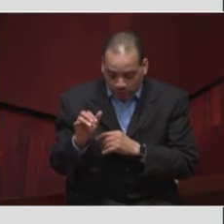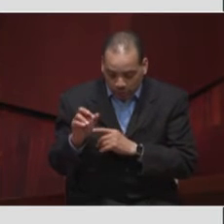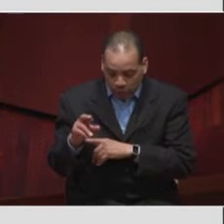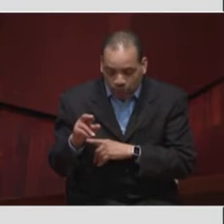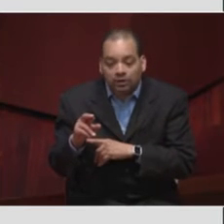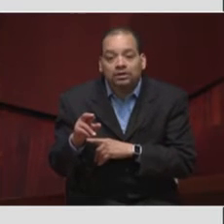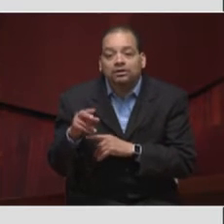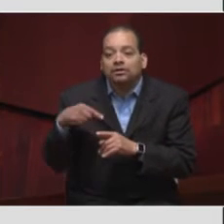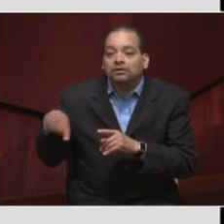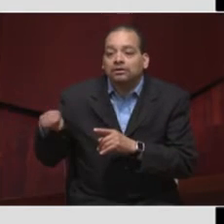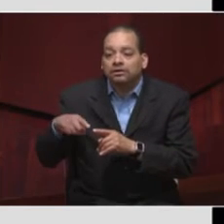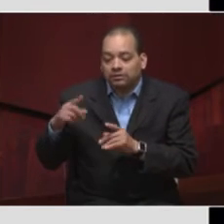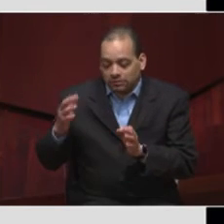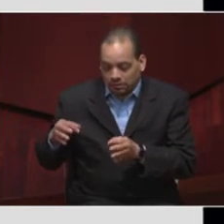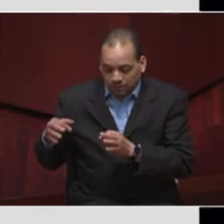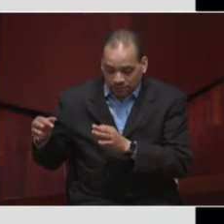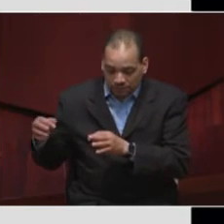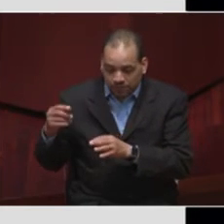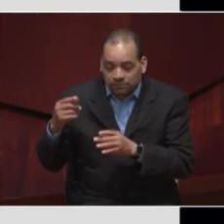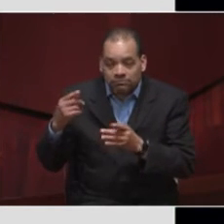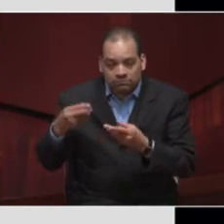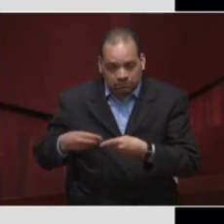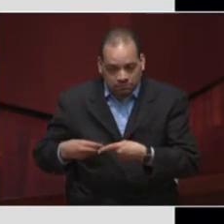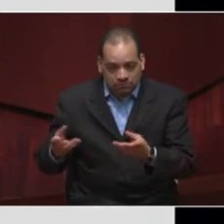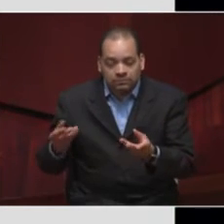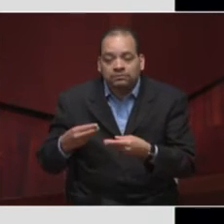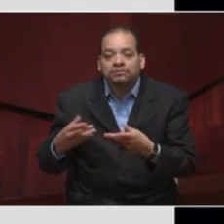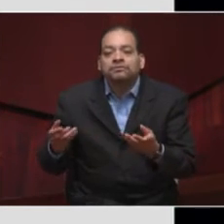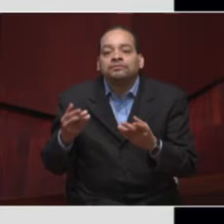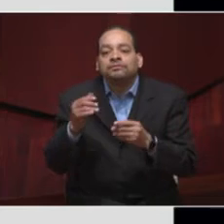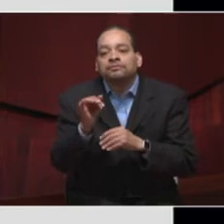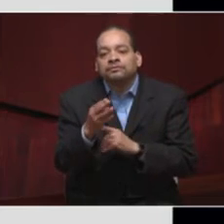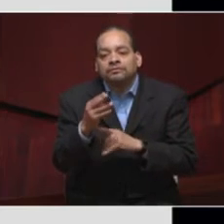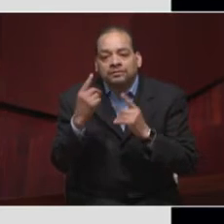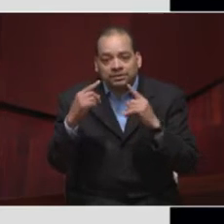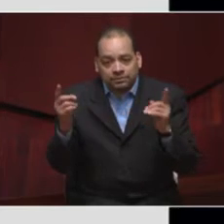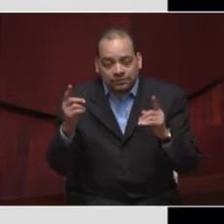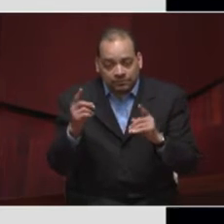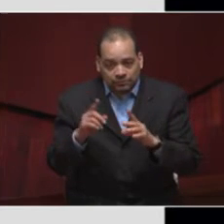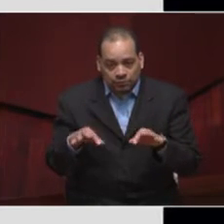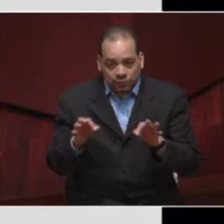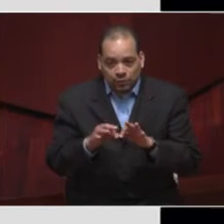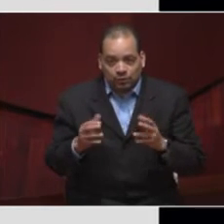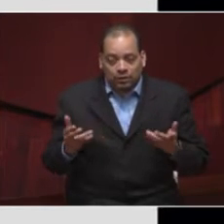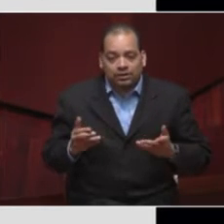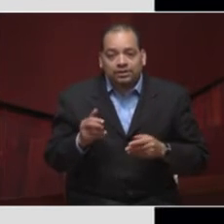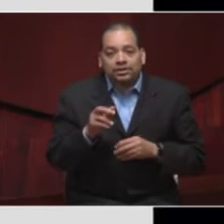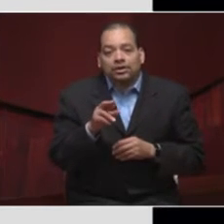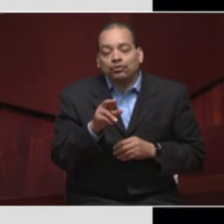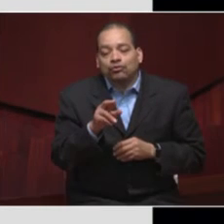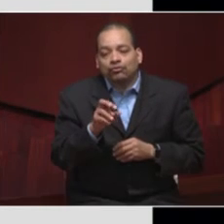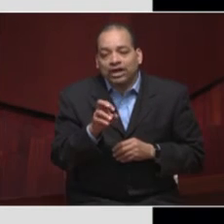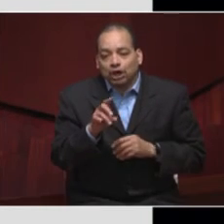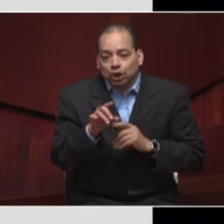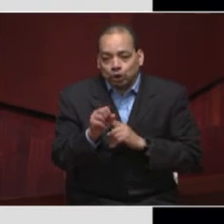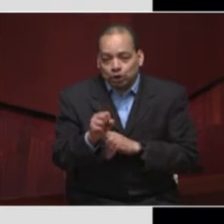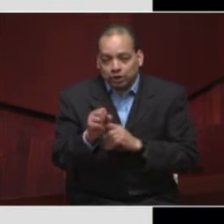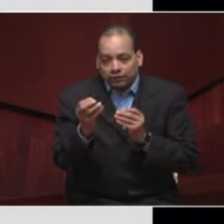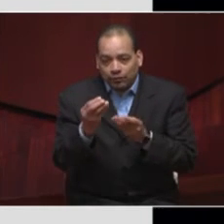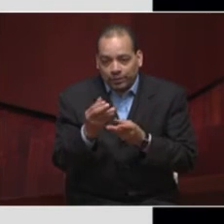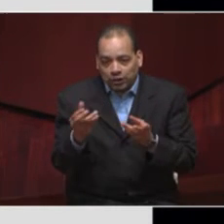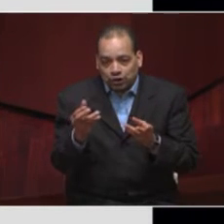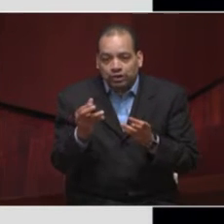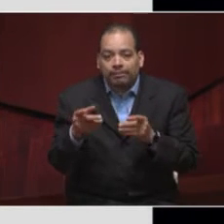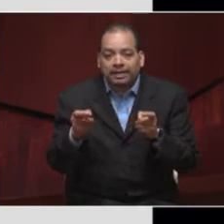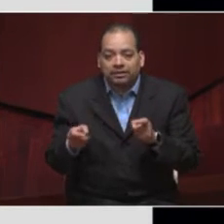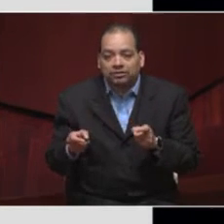putting out these job announcements. Most importantly, in my mind, it recognizes records information management as a profession, so that lays the